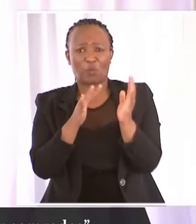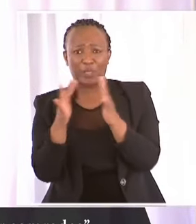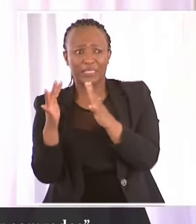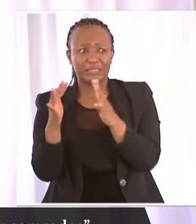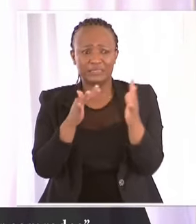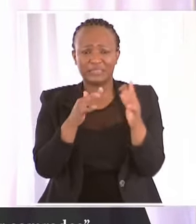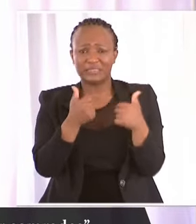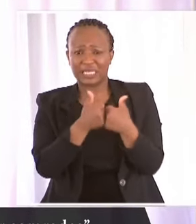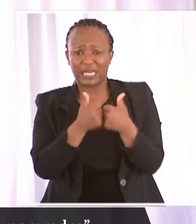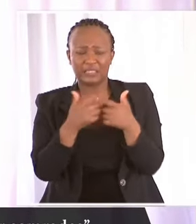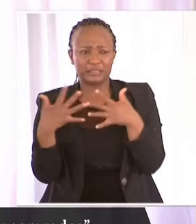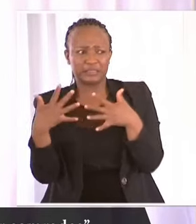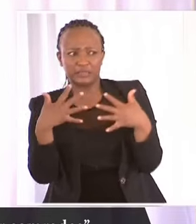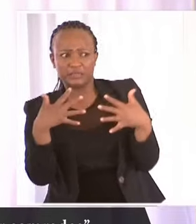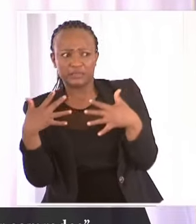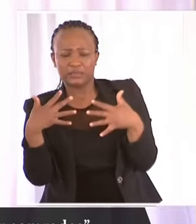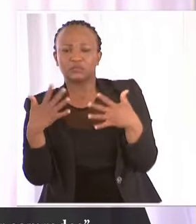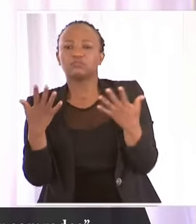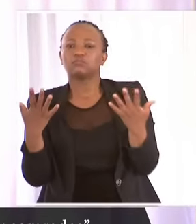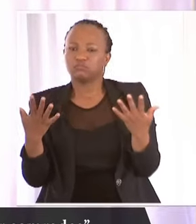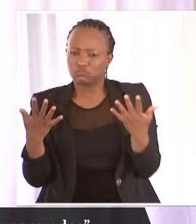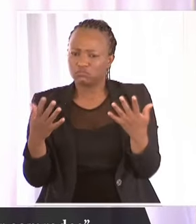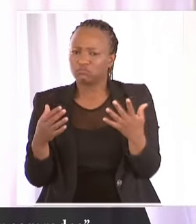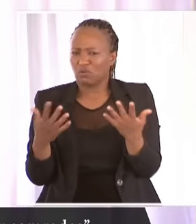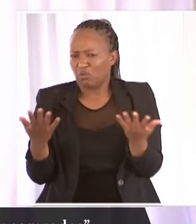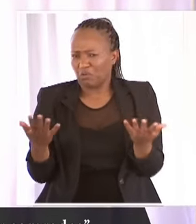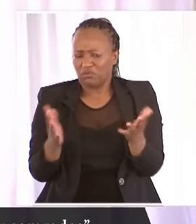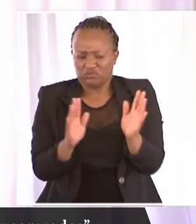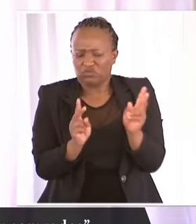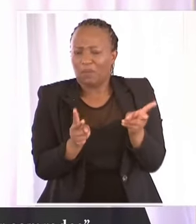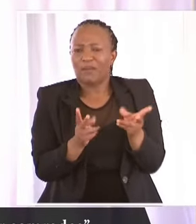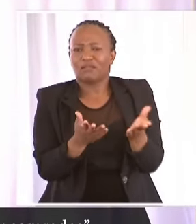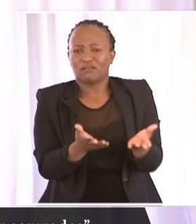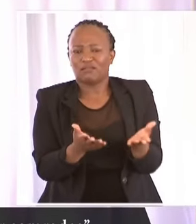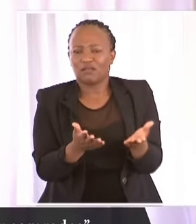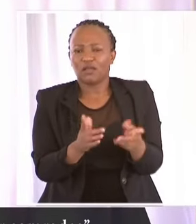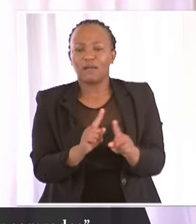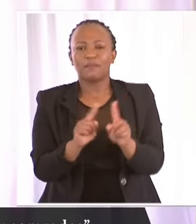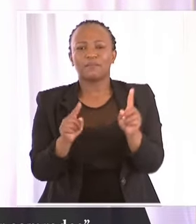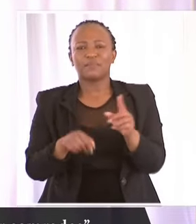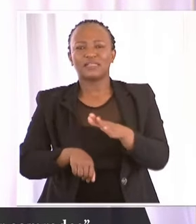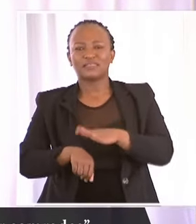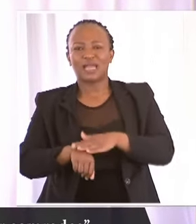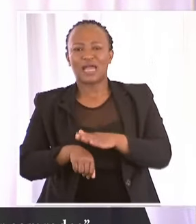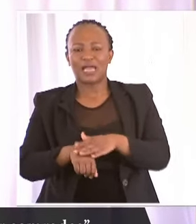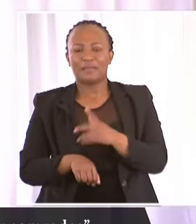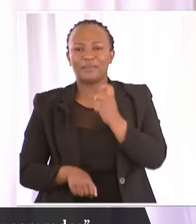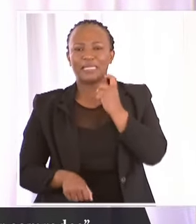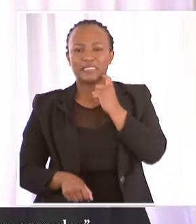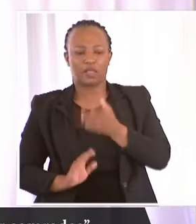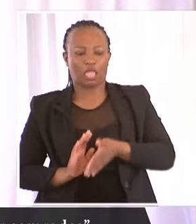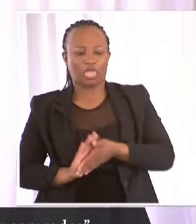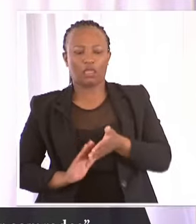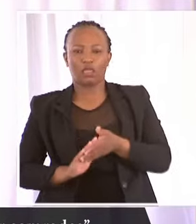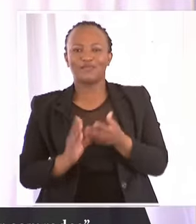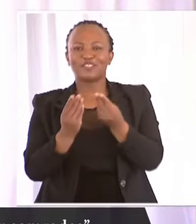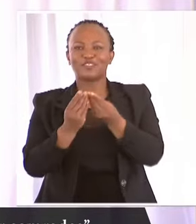to come. Times did not come with easy